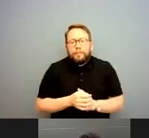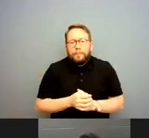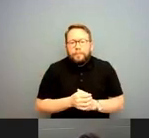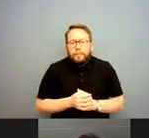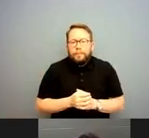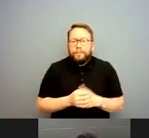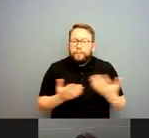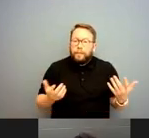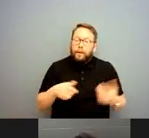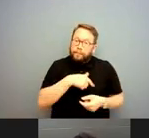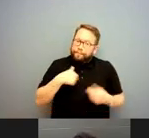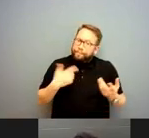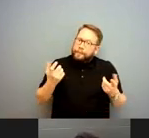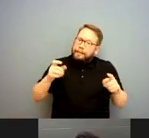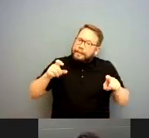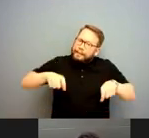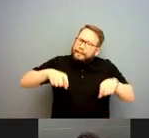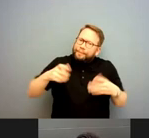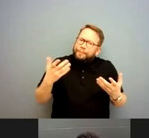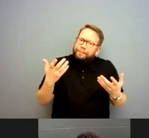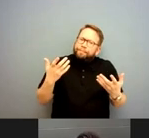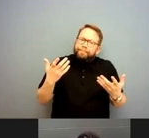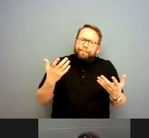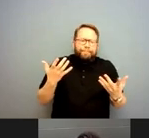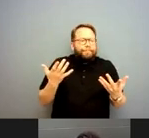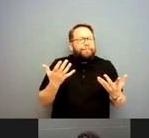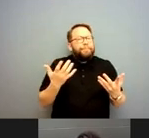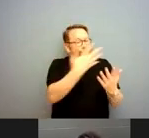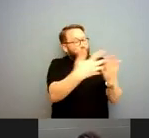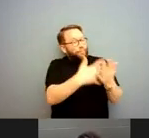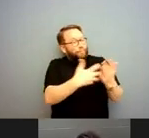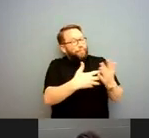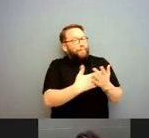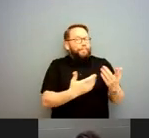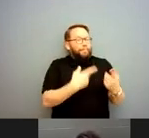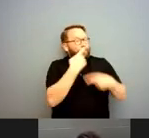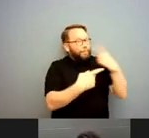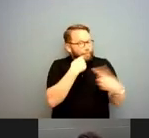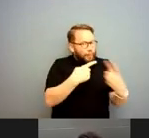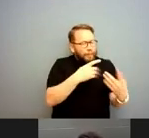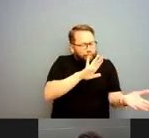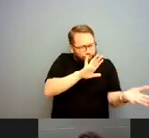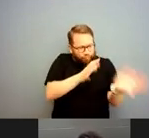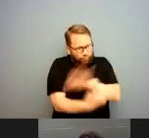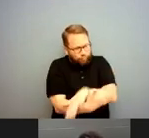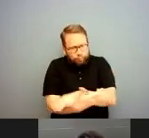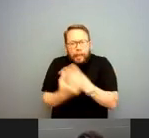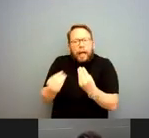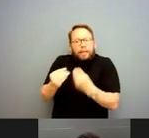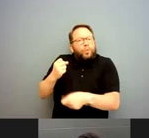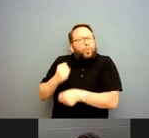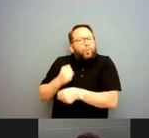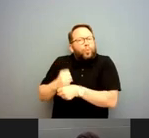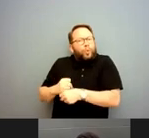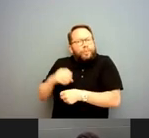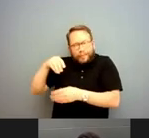actions. This webinar is one step to the right direction. And we hope that this will also bring some concrete